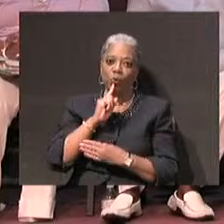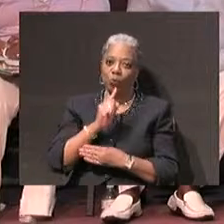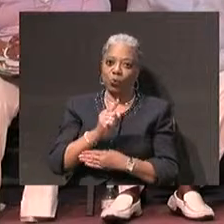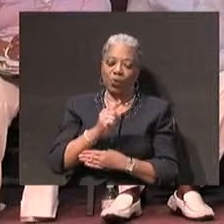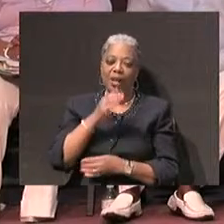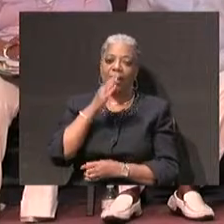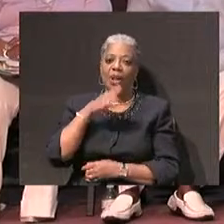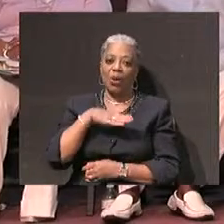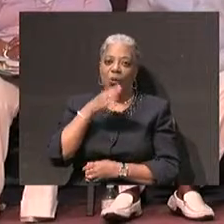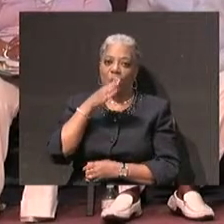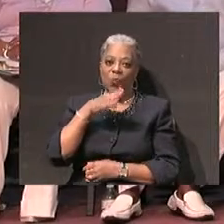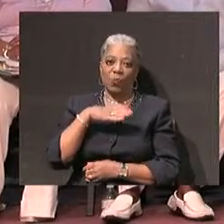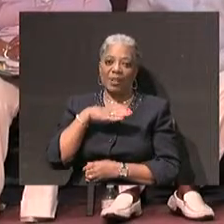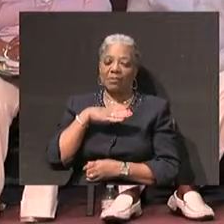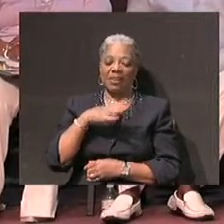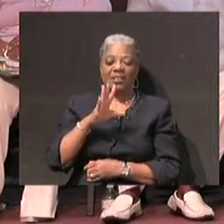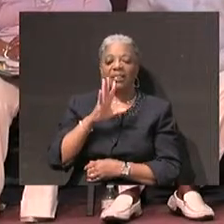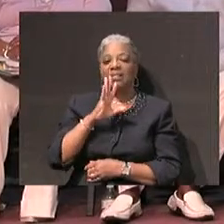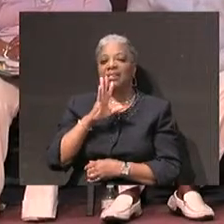And it goes on to say,